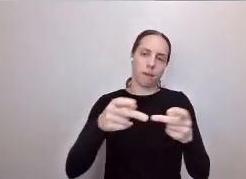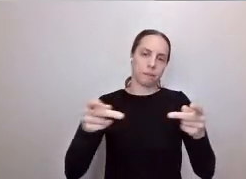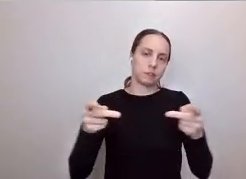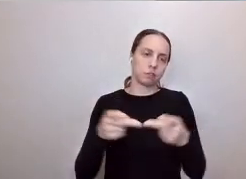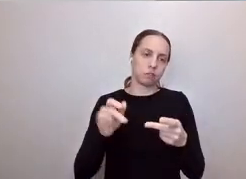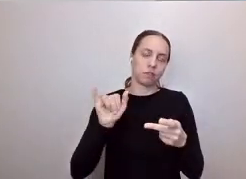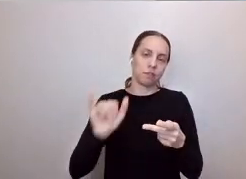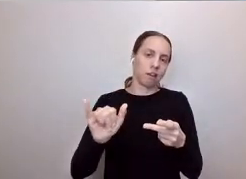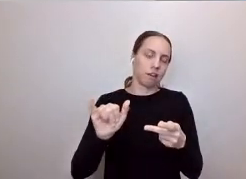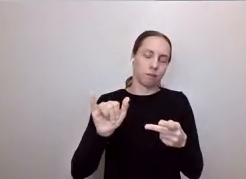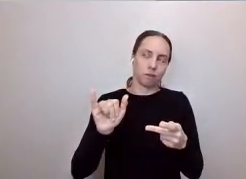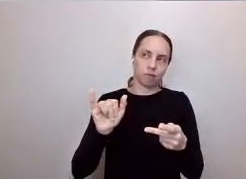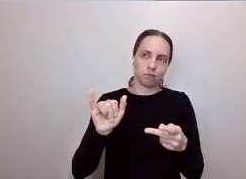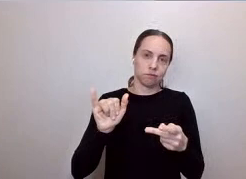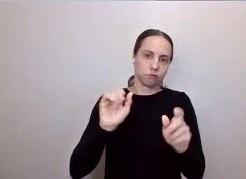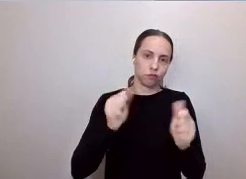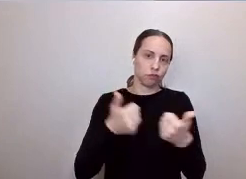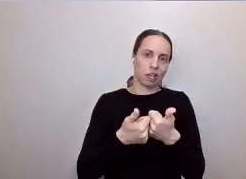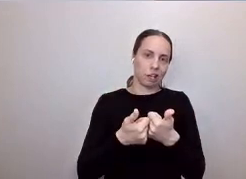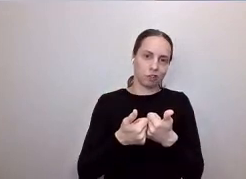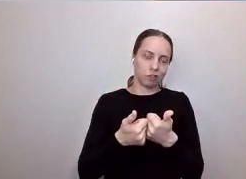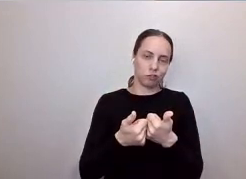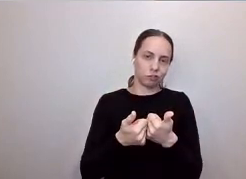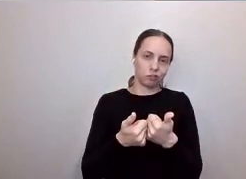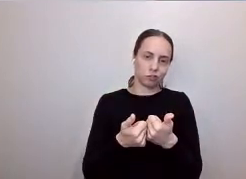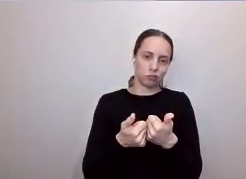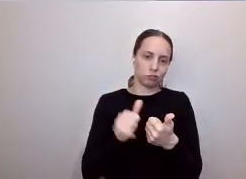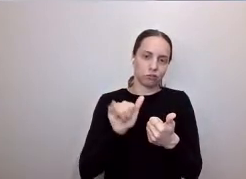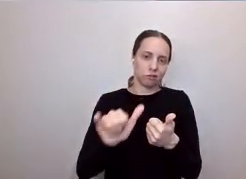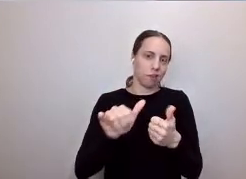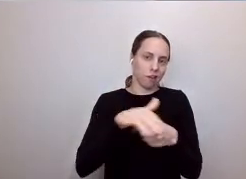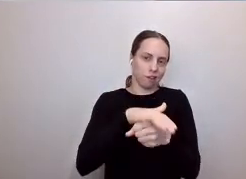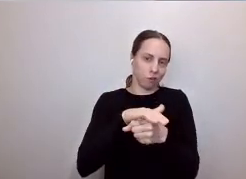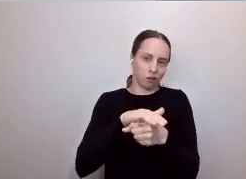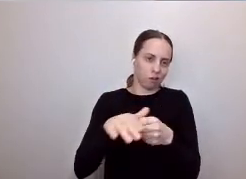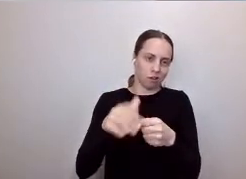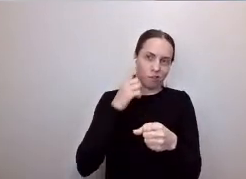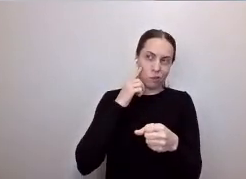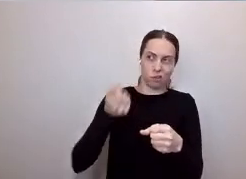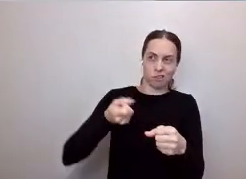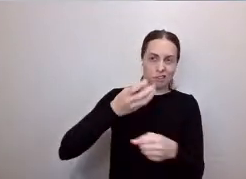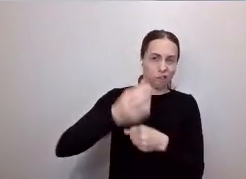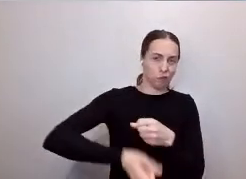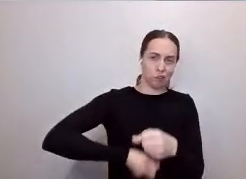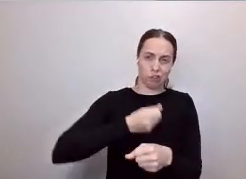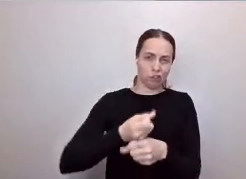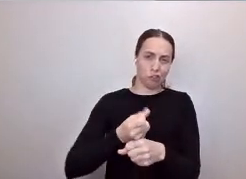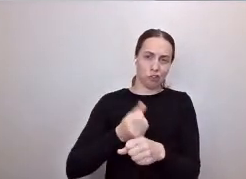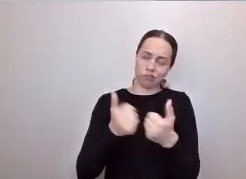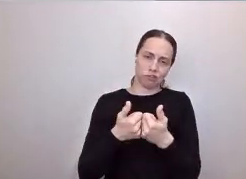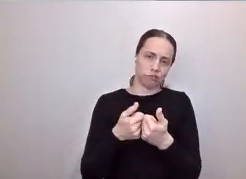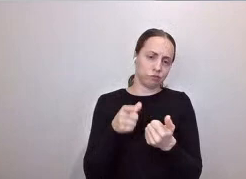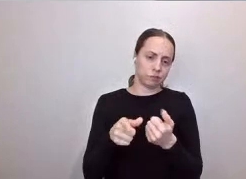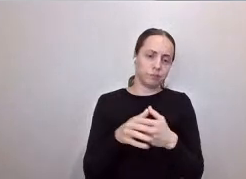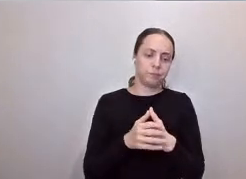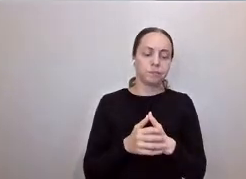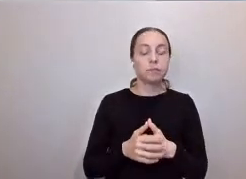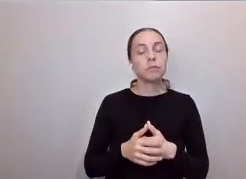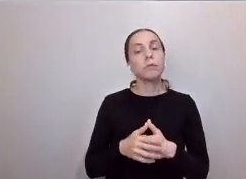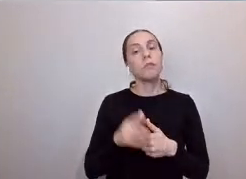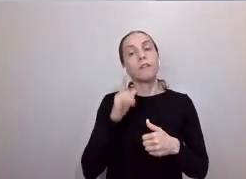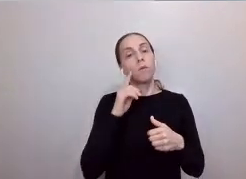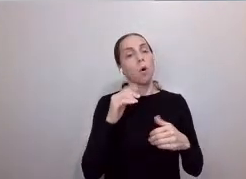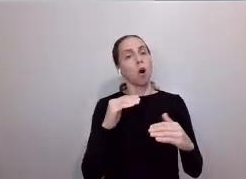business line for us for a number of years, several years. And in order to adequately provide services, we